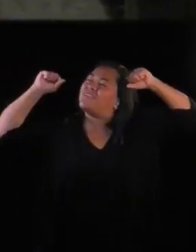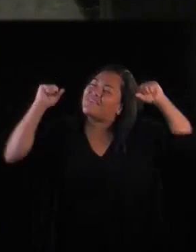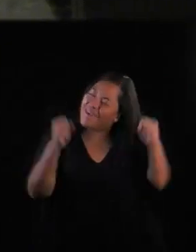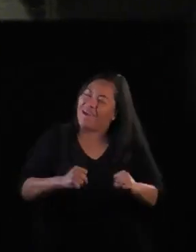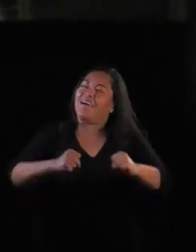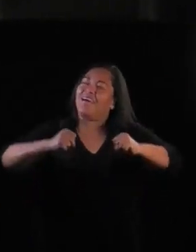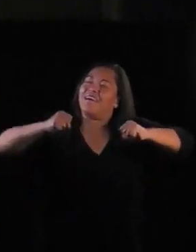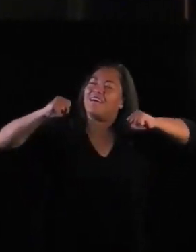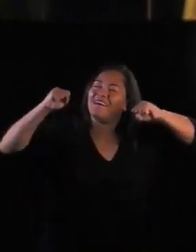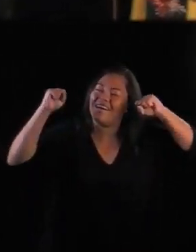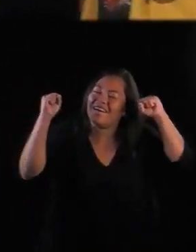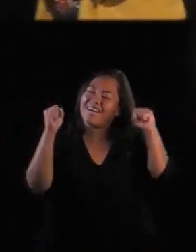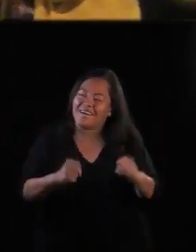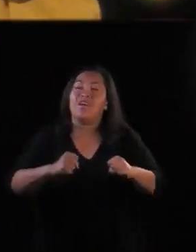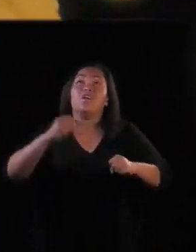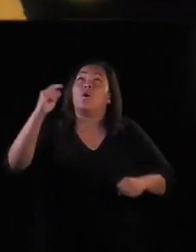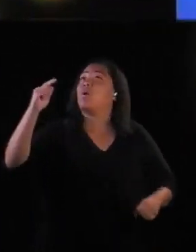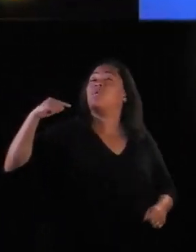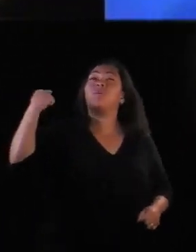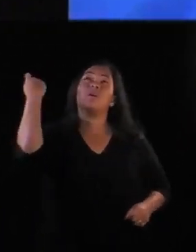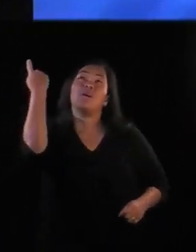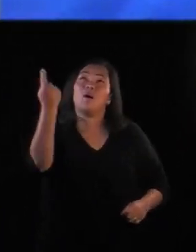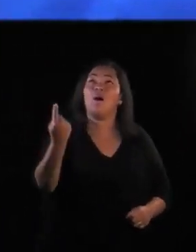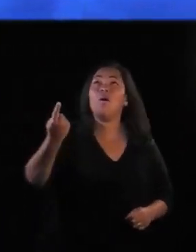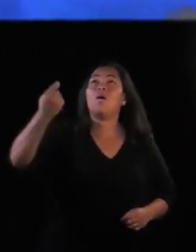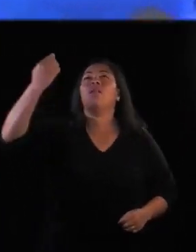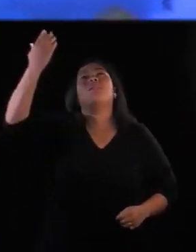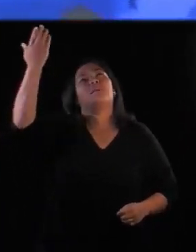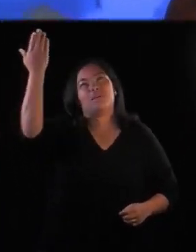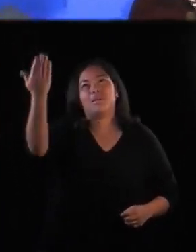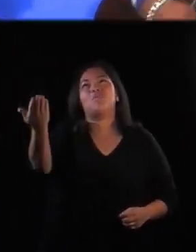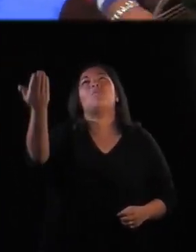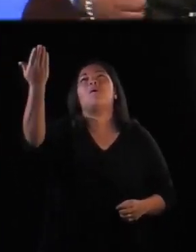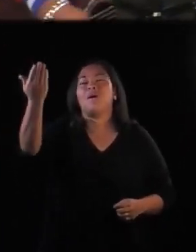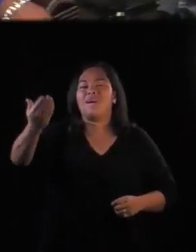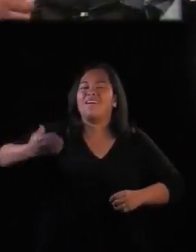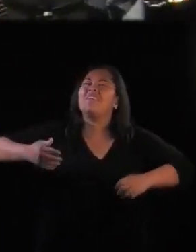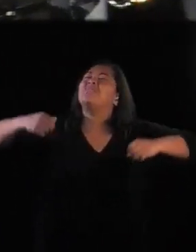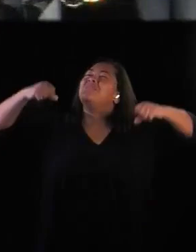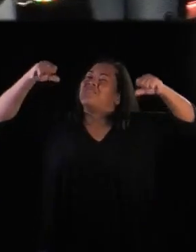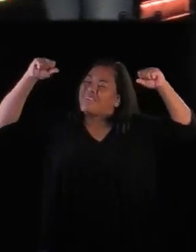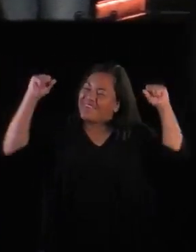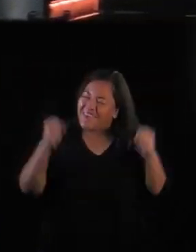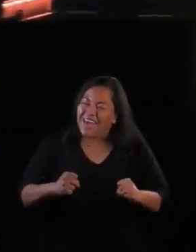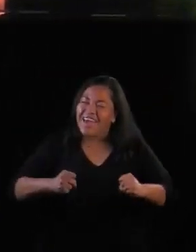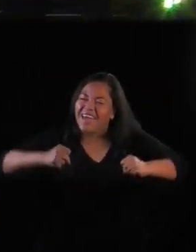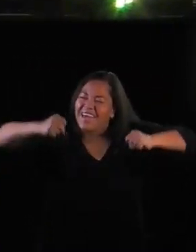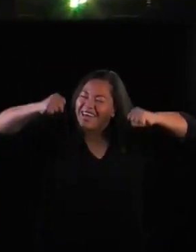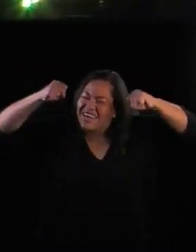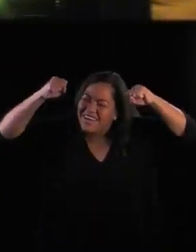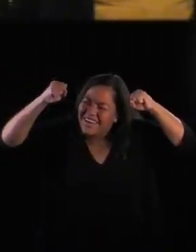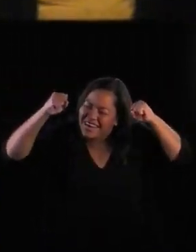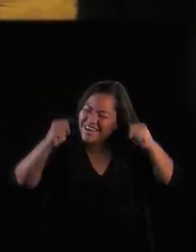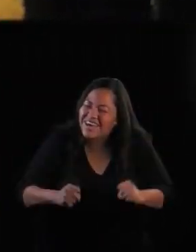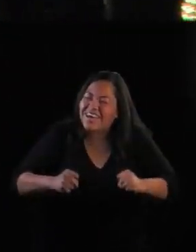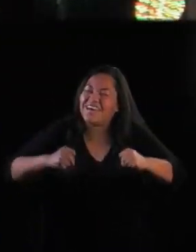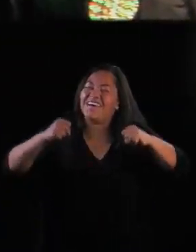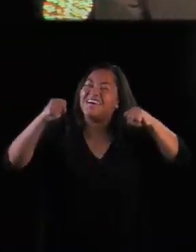who cares. You're the only one who